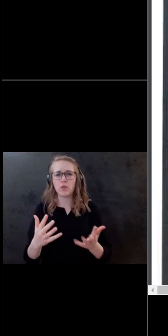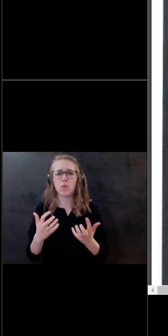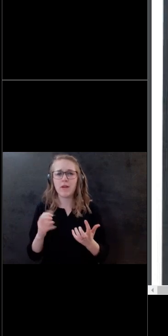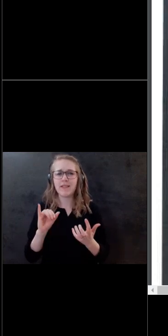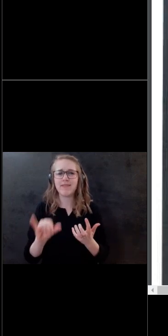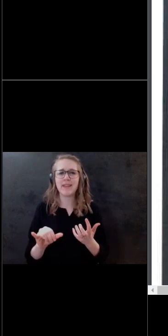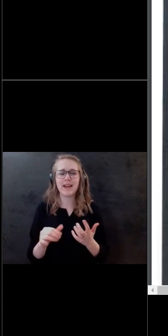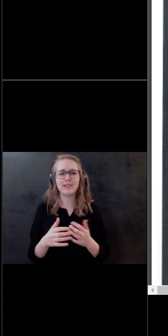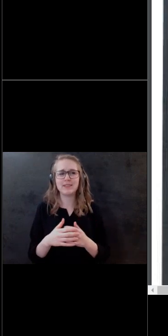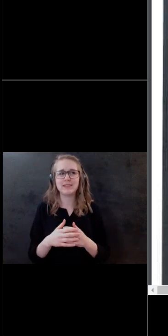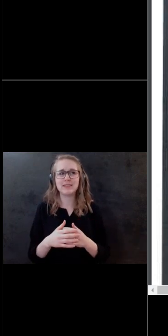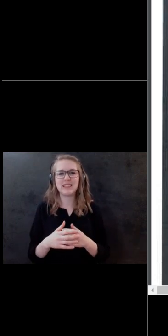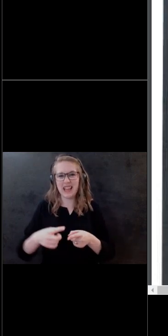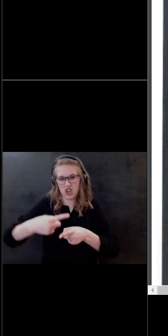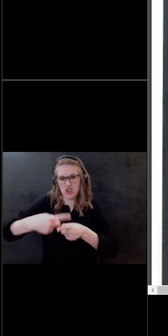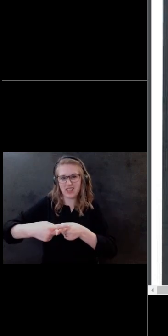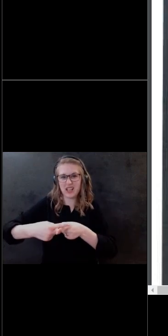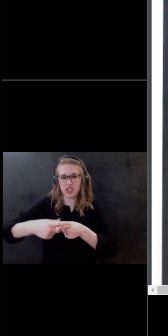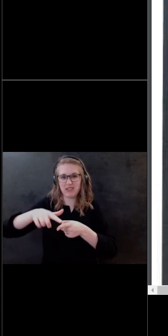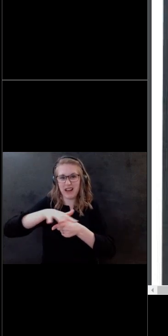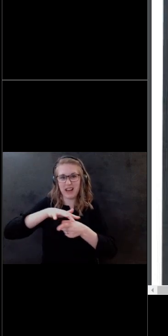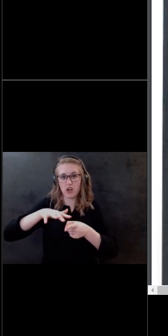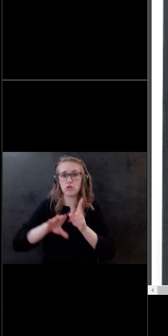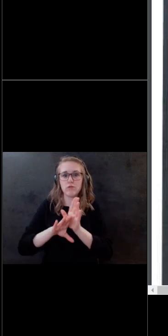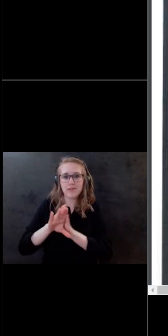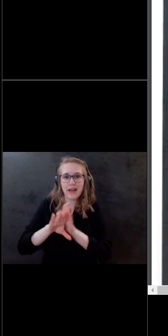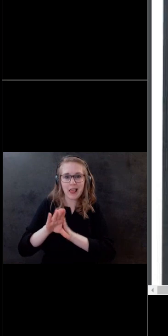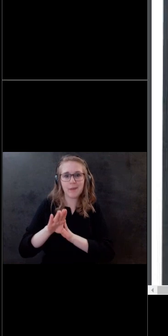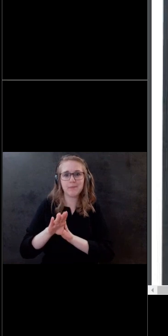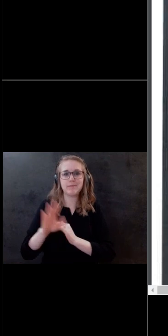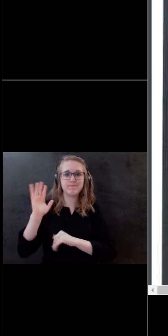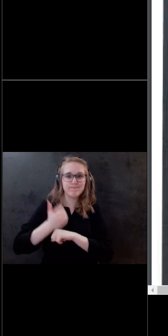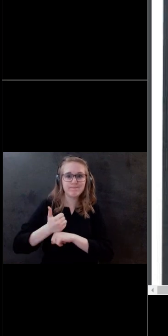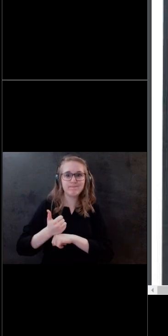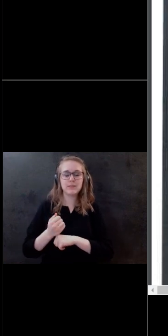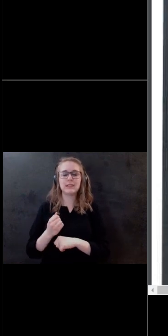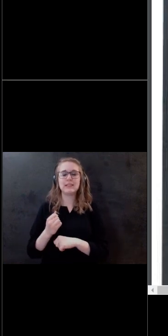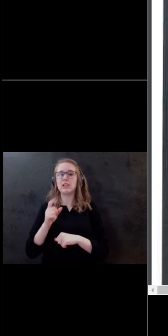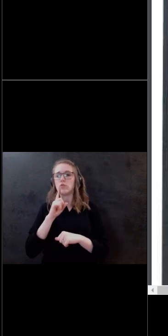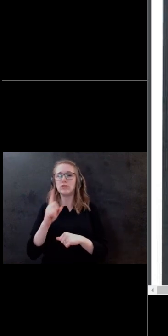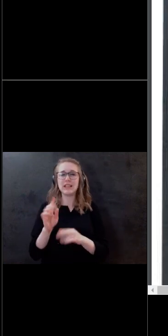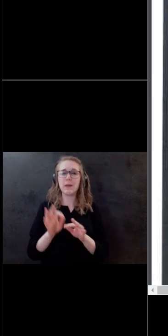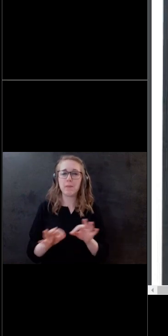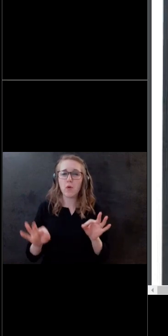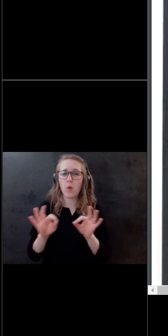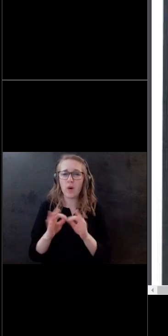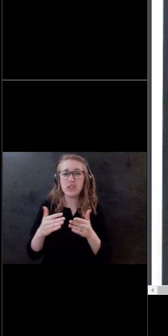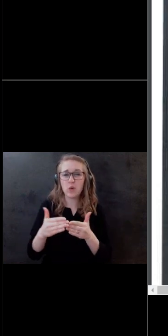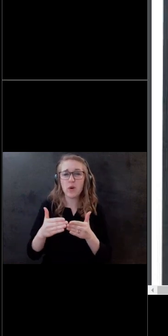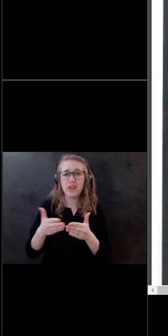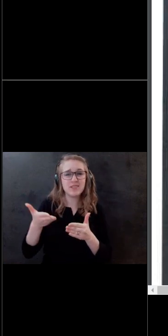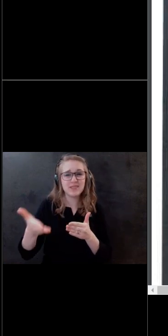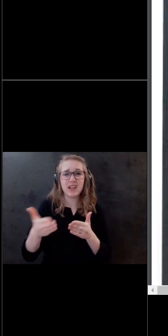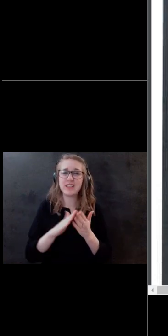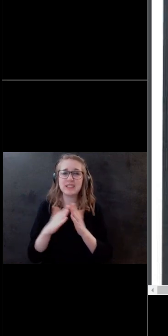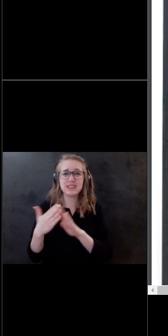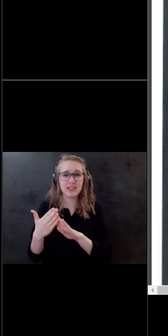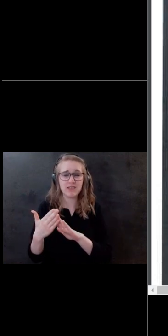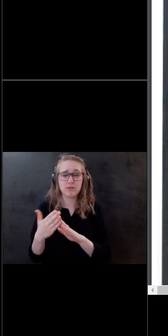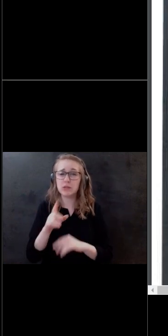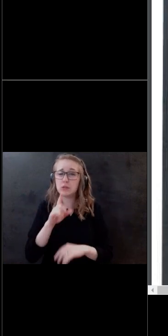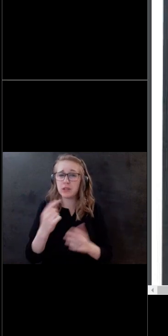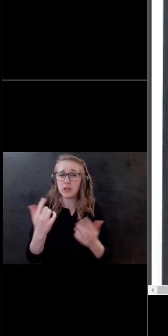major intersection to be developed. That is one of the key corners in our city. We want to